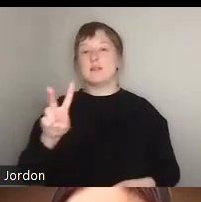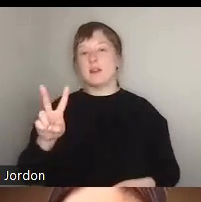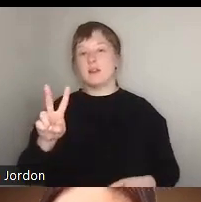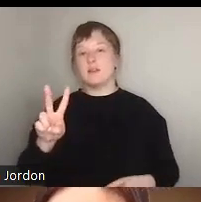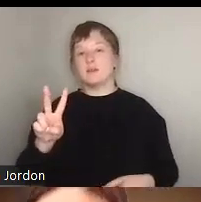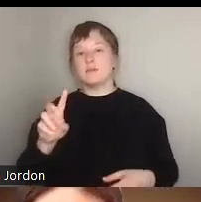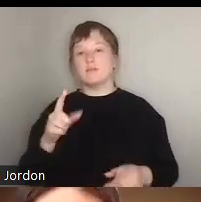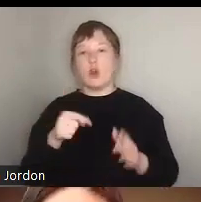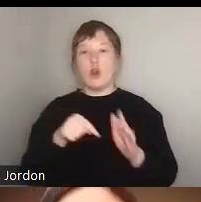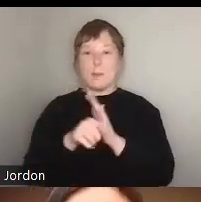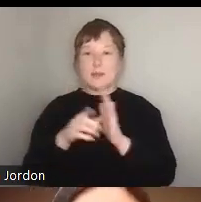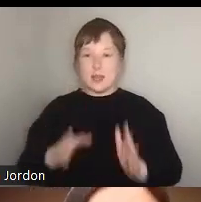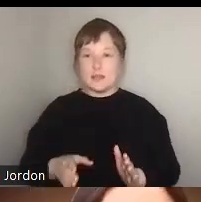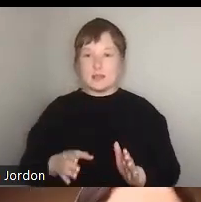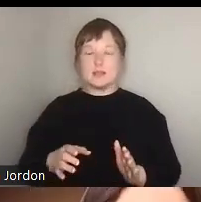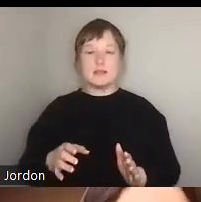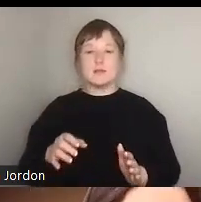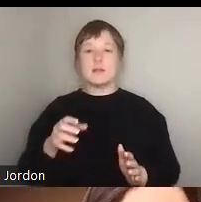separation.